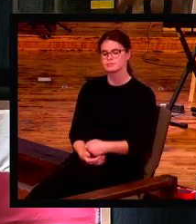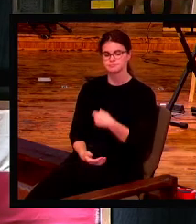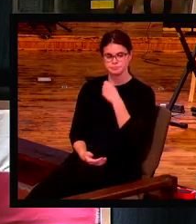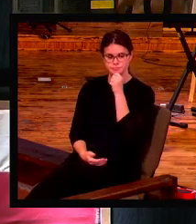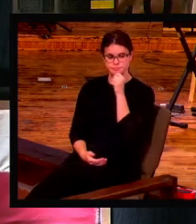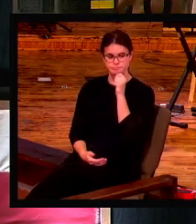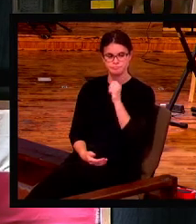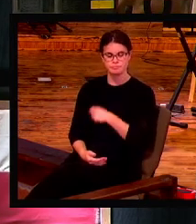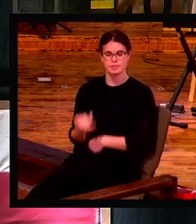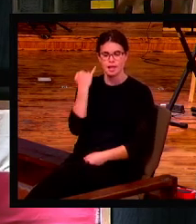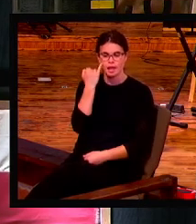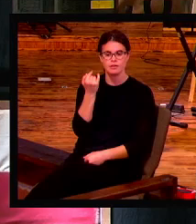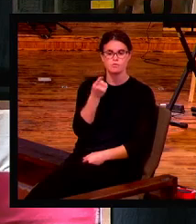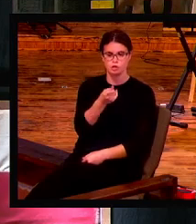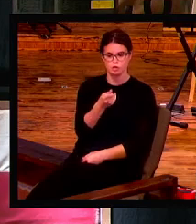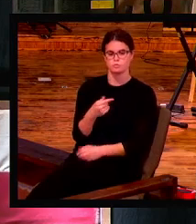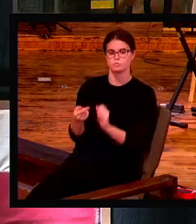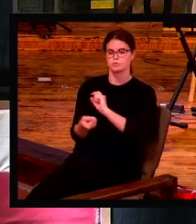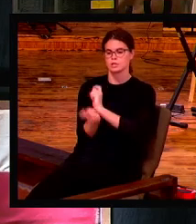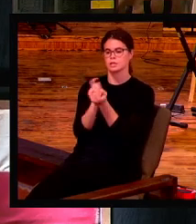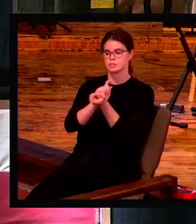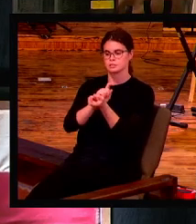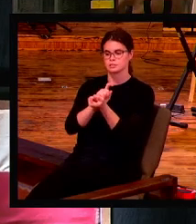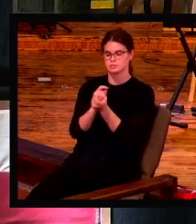If you will change,